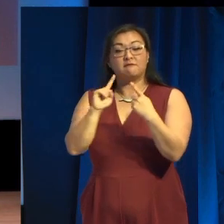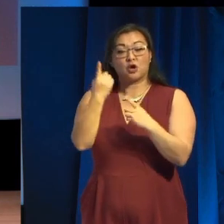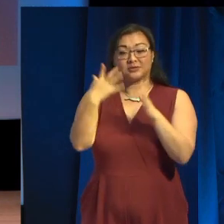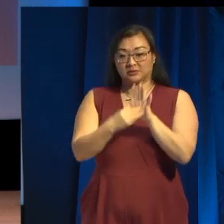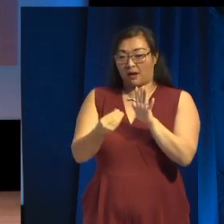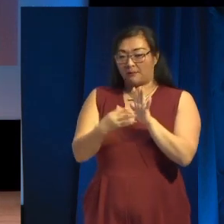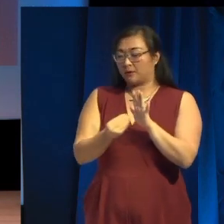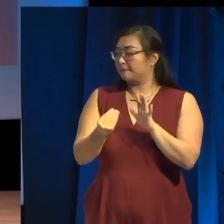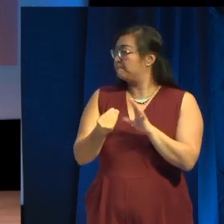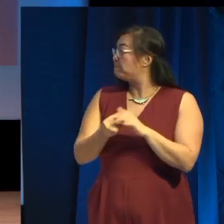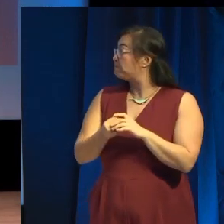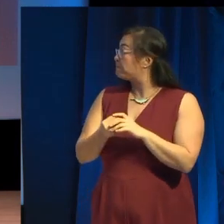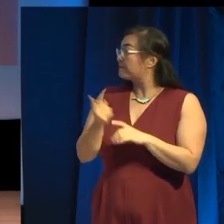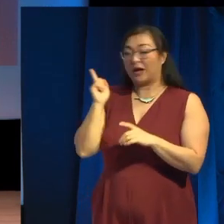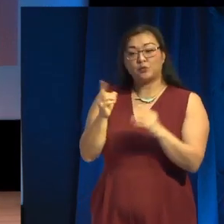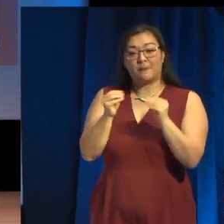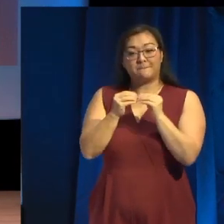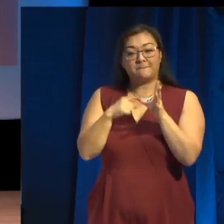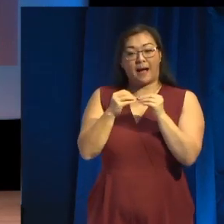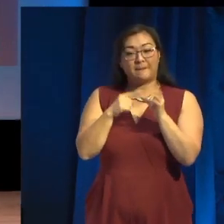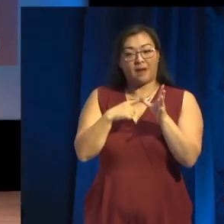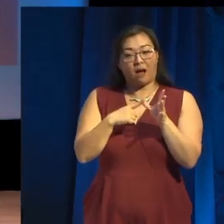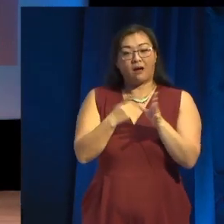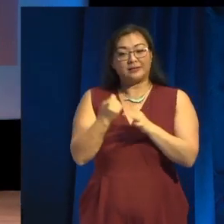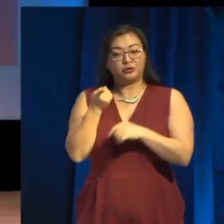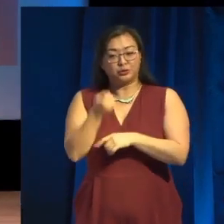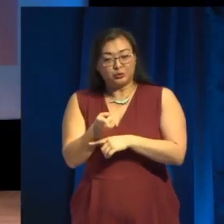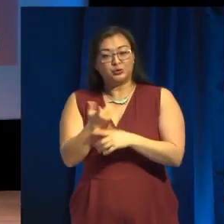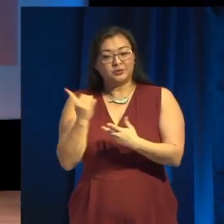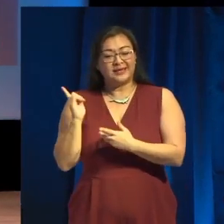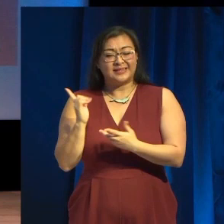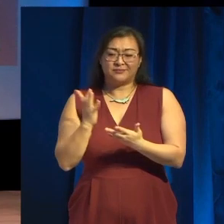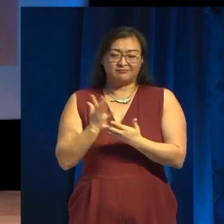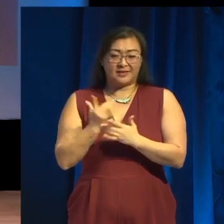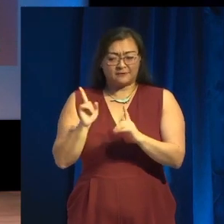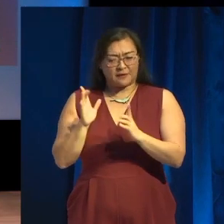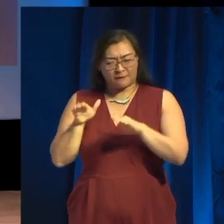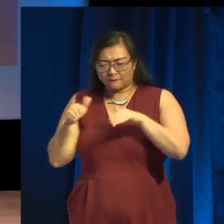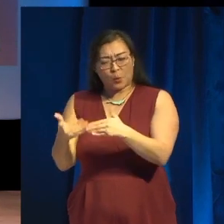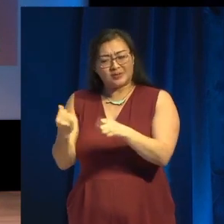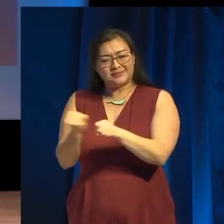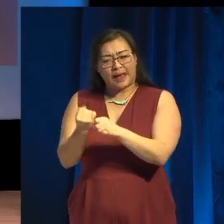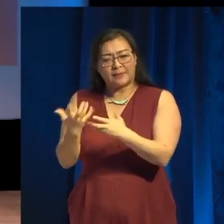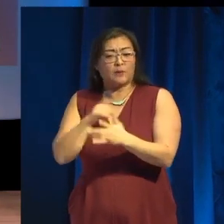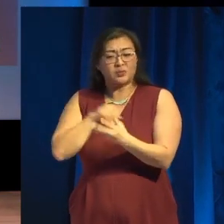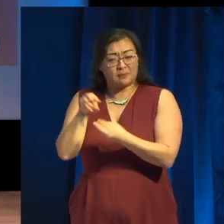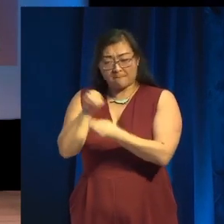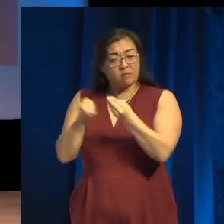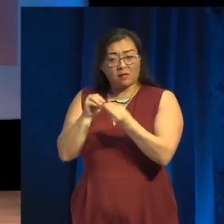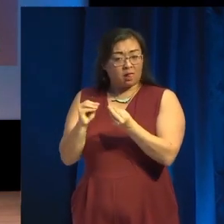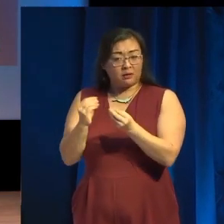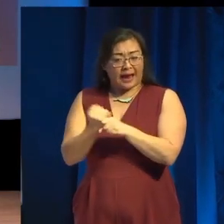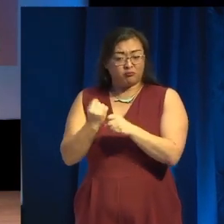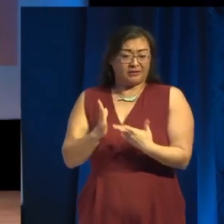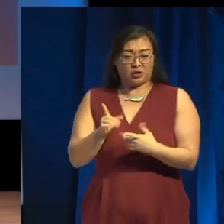hit, Baba Is You, which is a wonderful game, very gameplay focused because it's a puzzle game. Essentially, you're following the